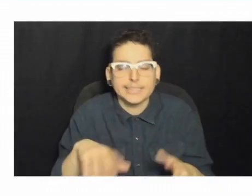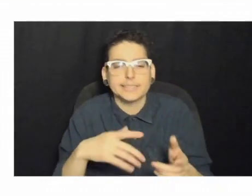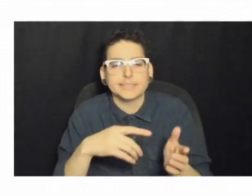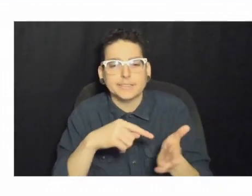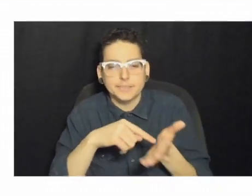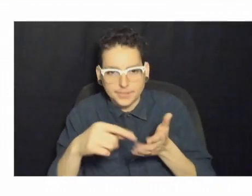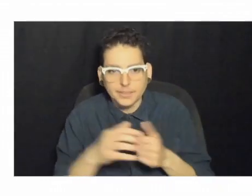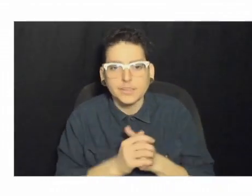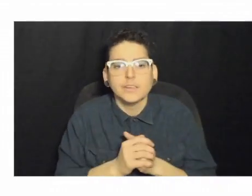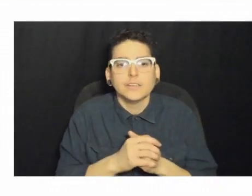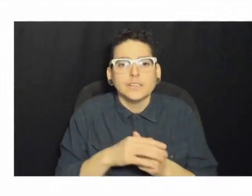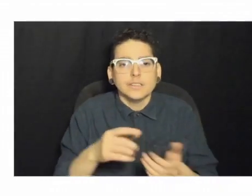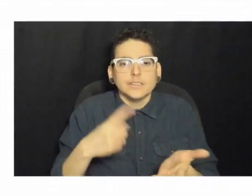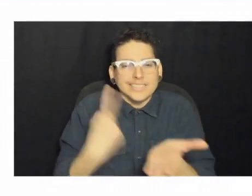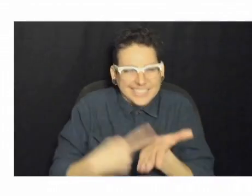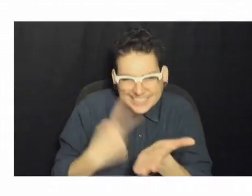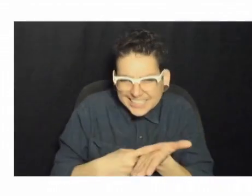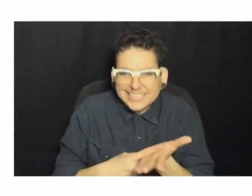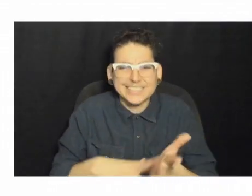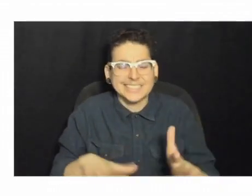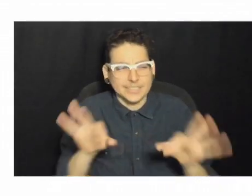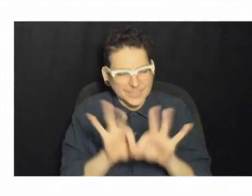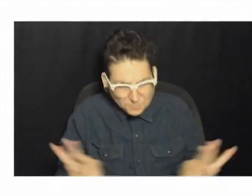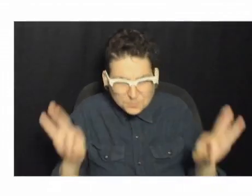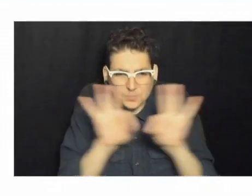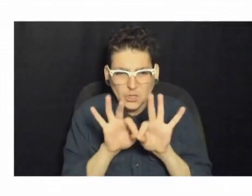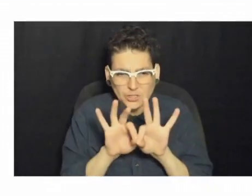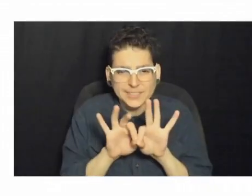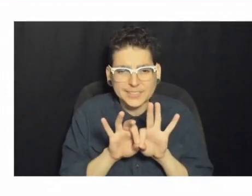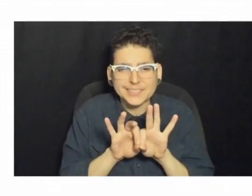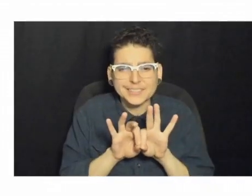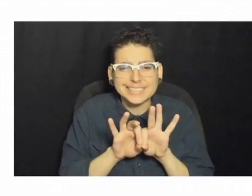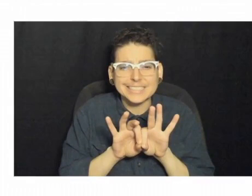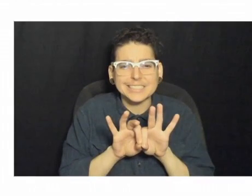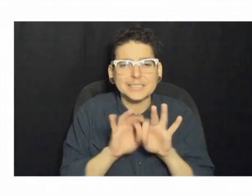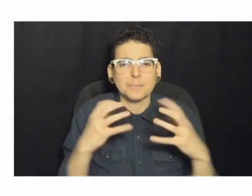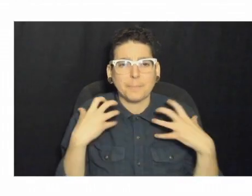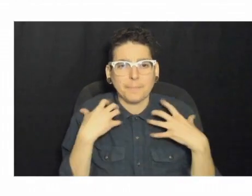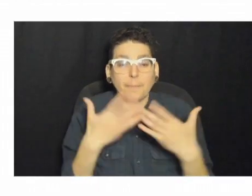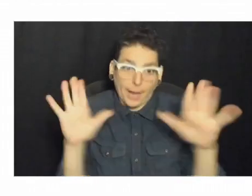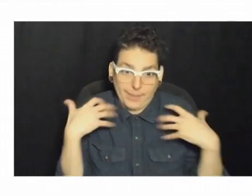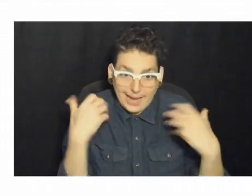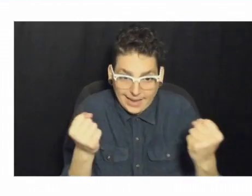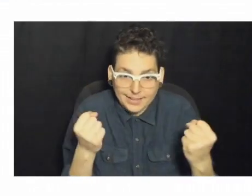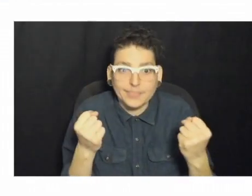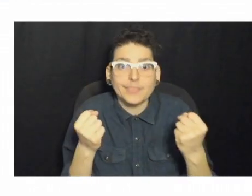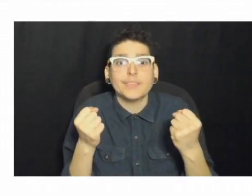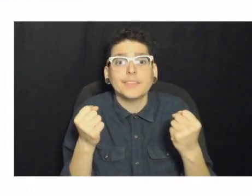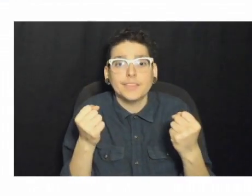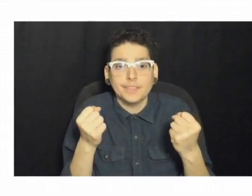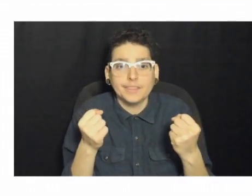and advocates. And public health is in that same space right now. And I think,